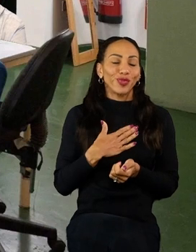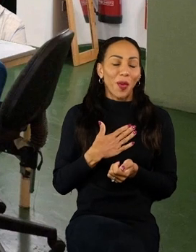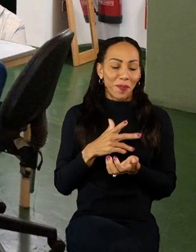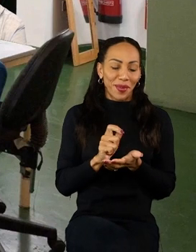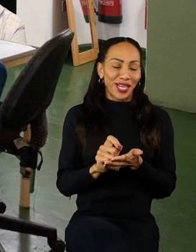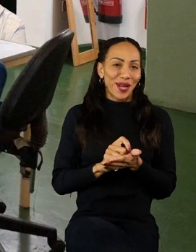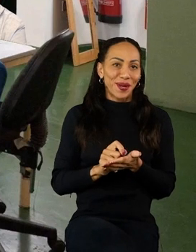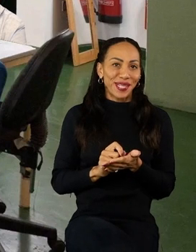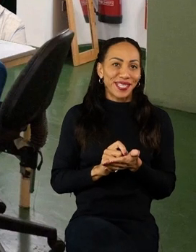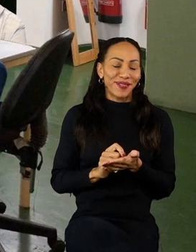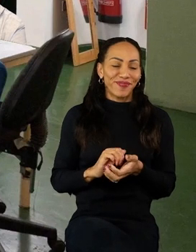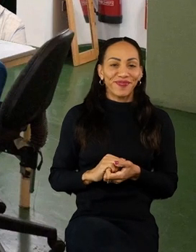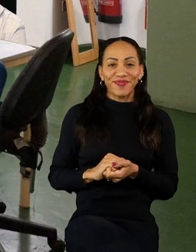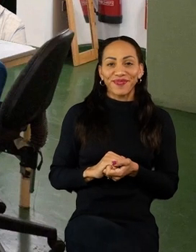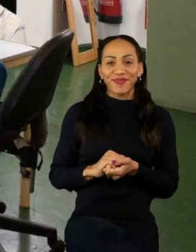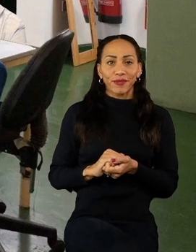absolutely.